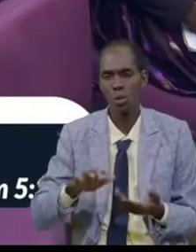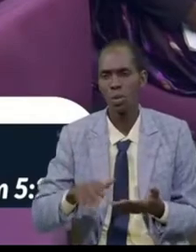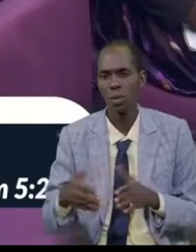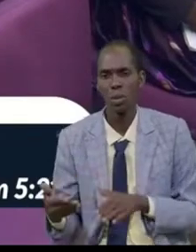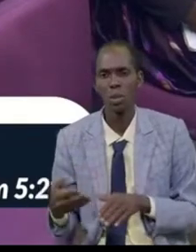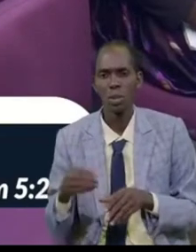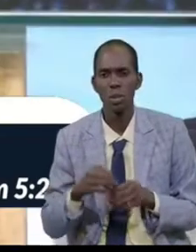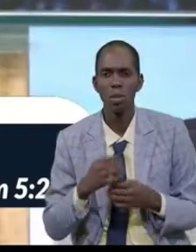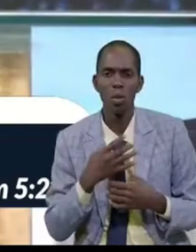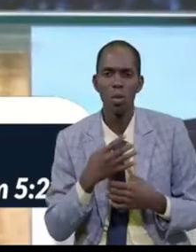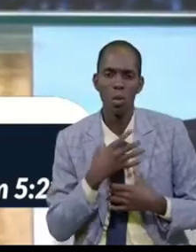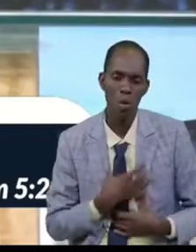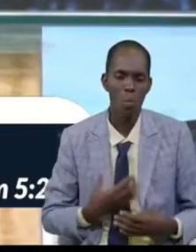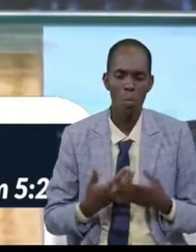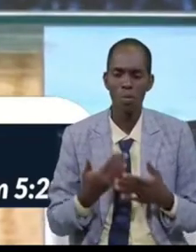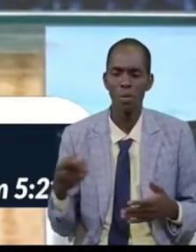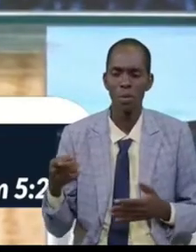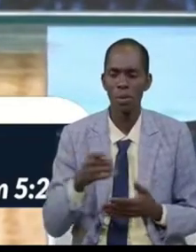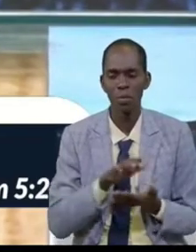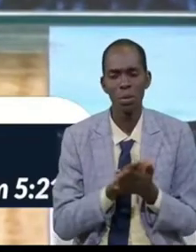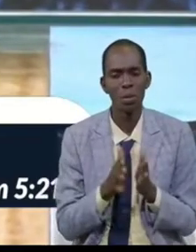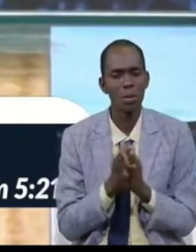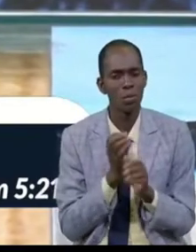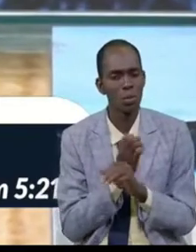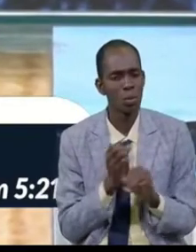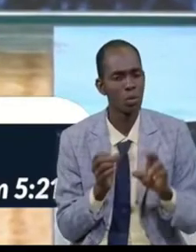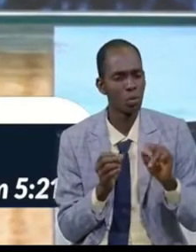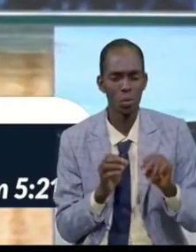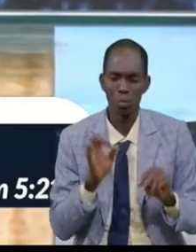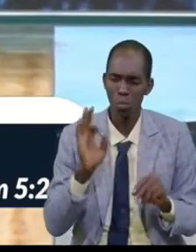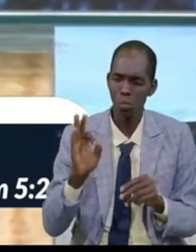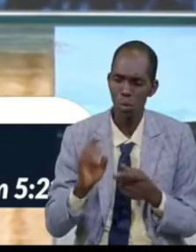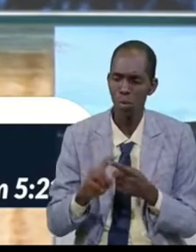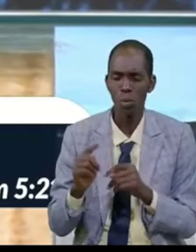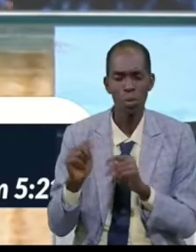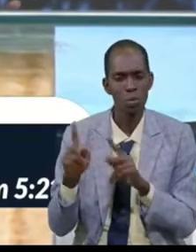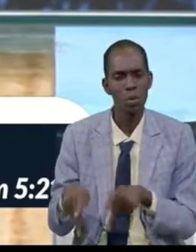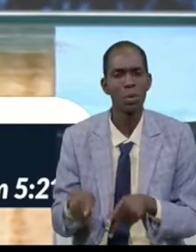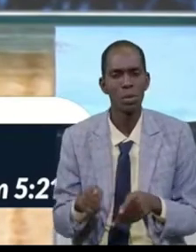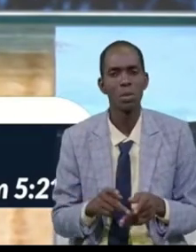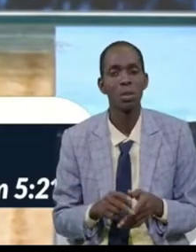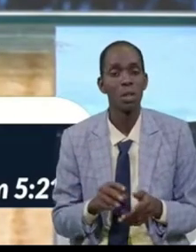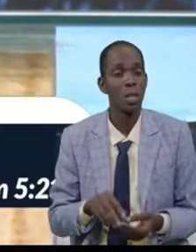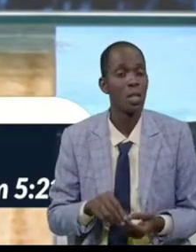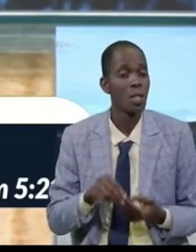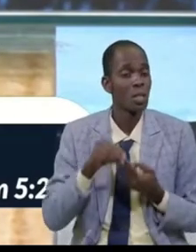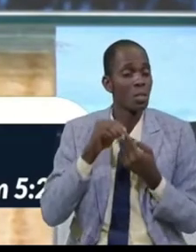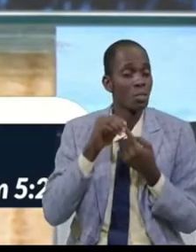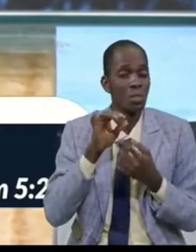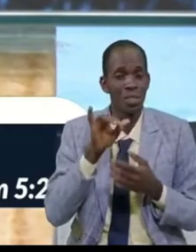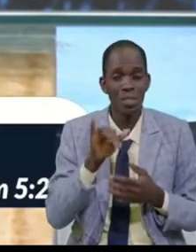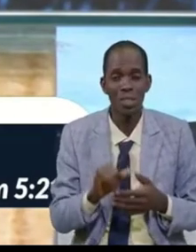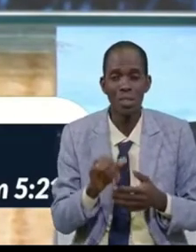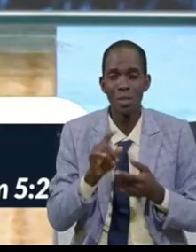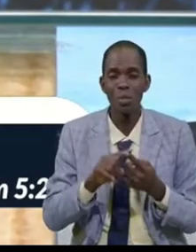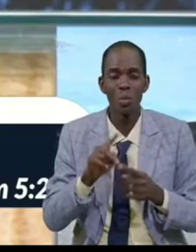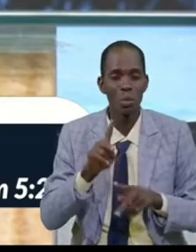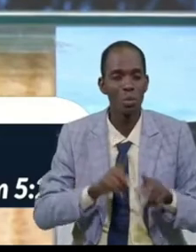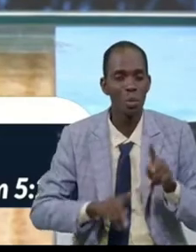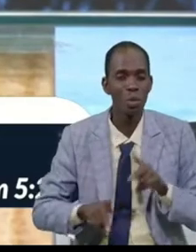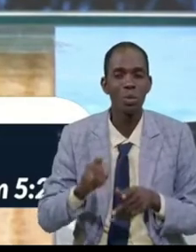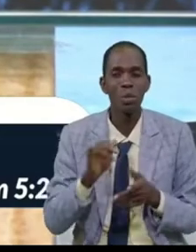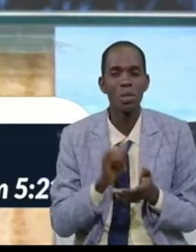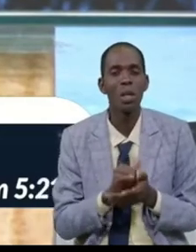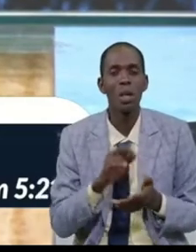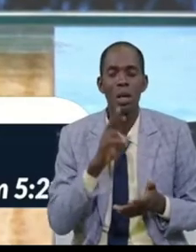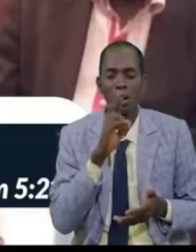before they get saved. Minister to them. And he says, especially now unto them who are the